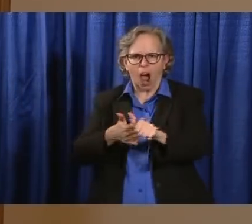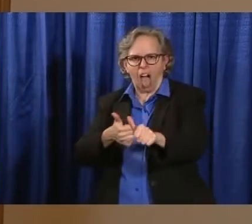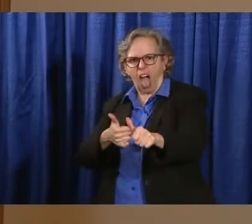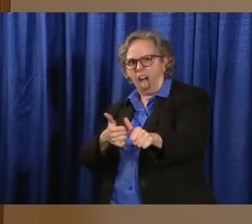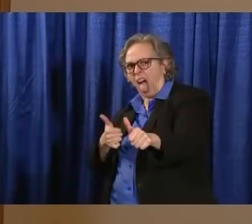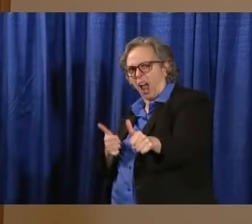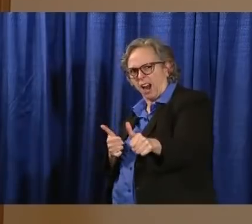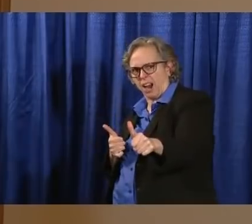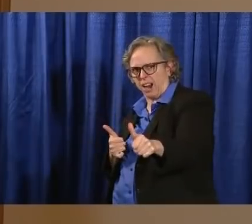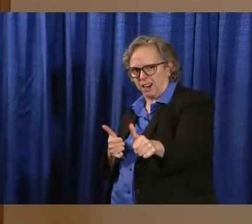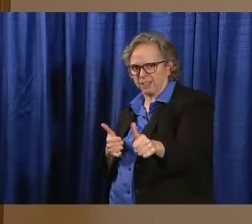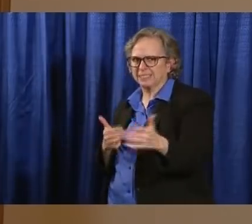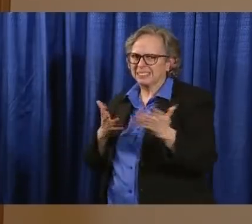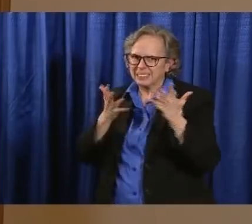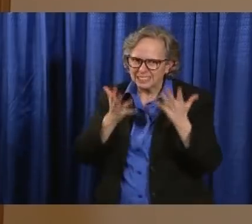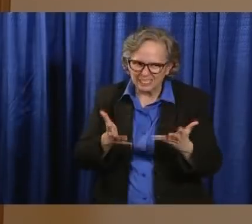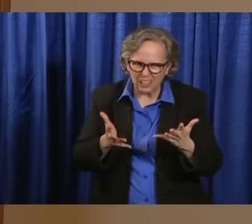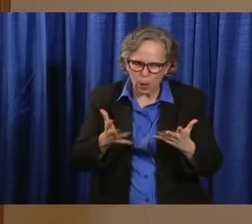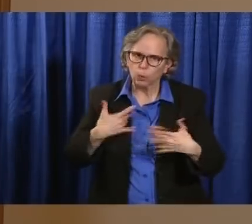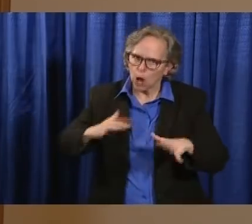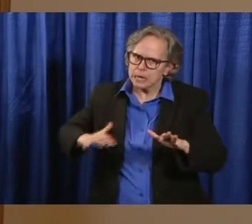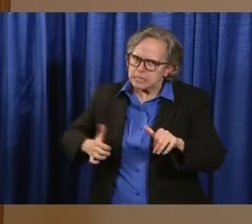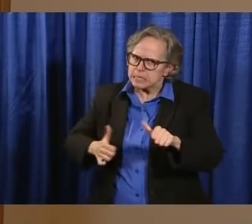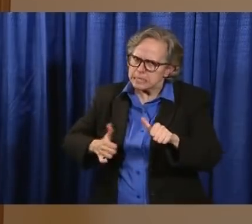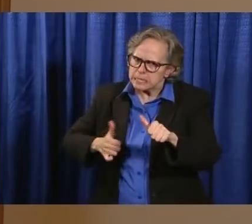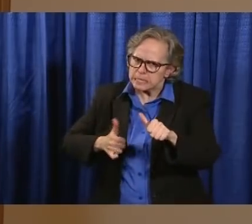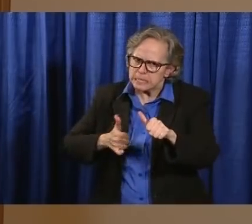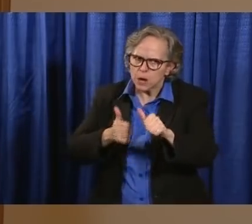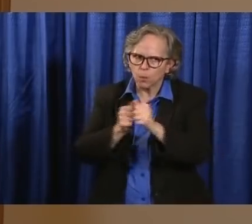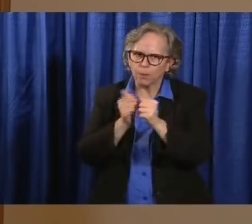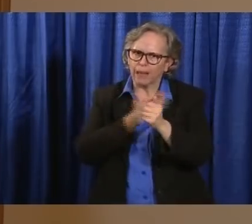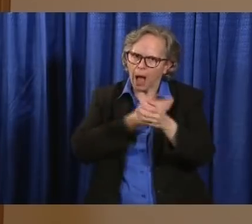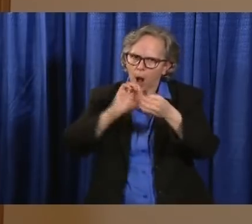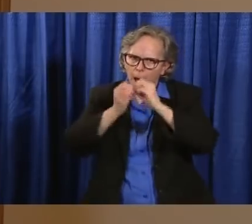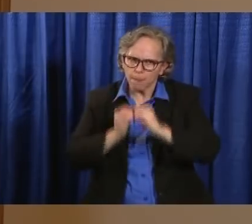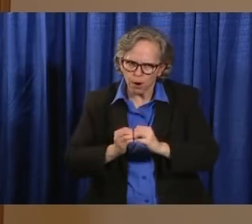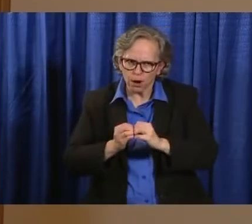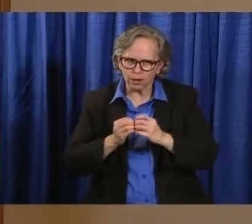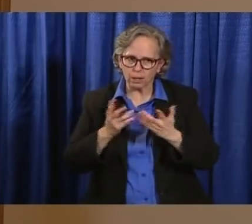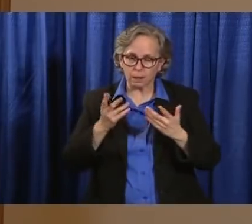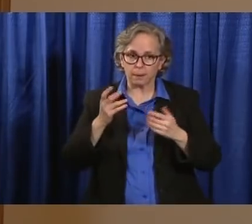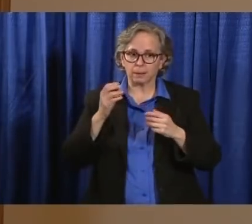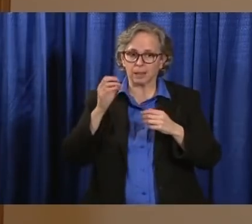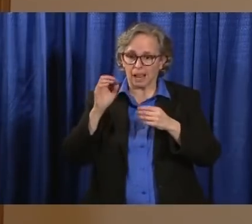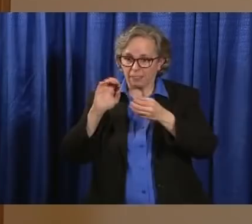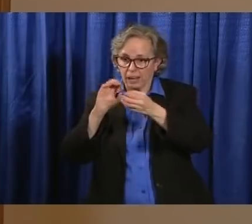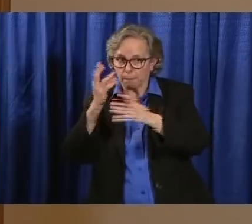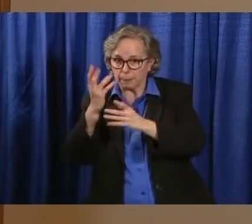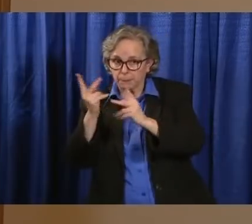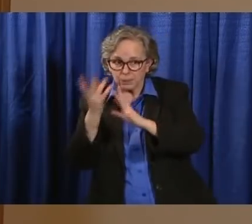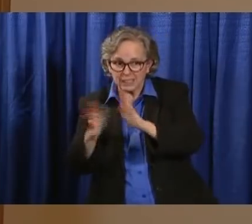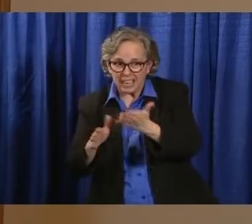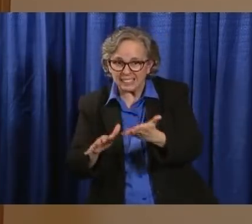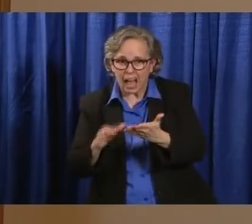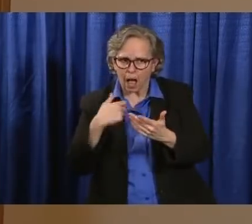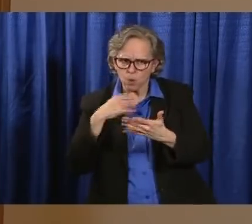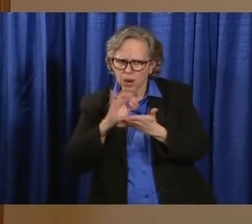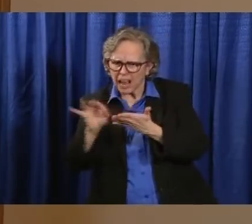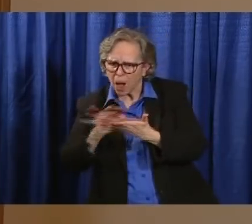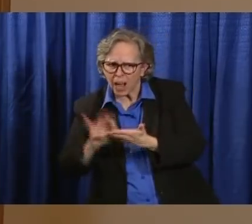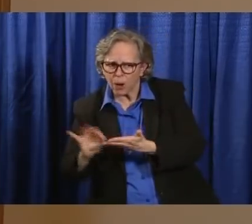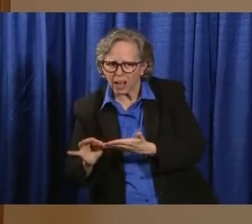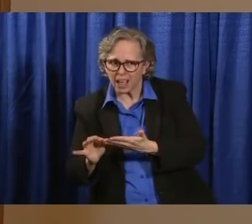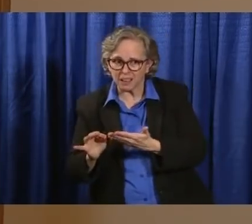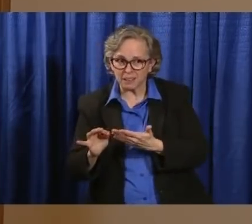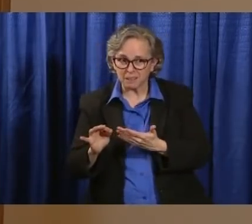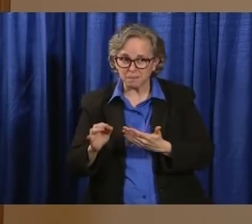first cases. So our death counts and things like that are not that robust of information that you put into